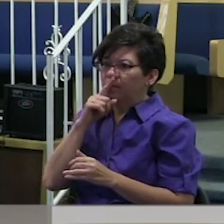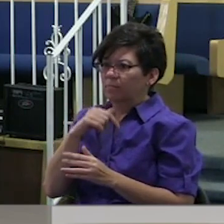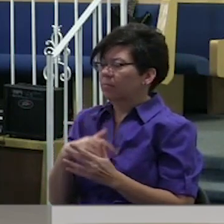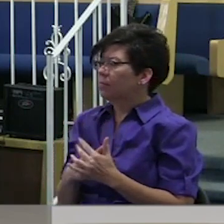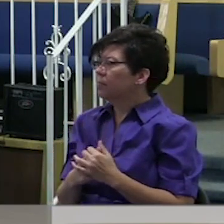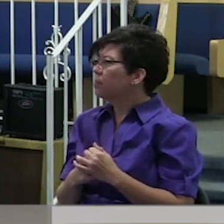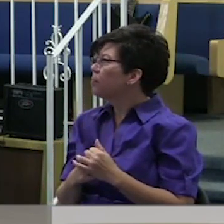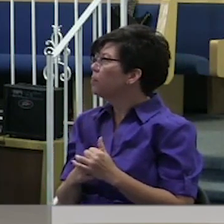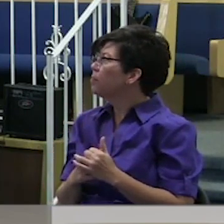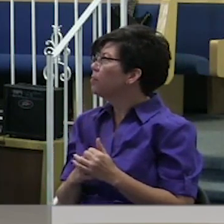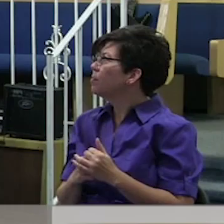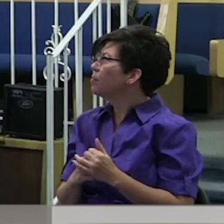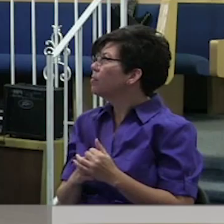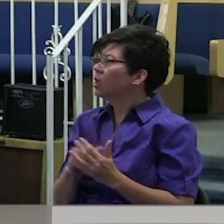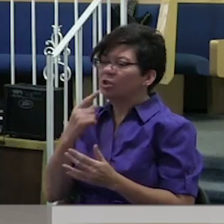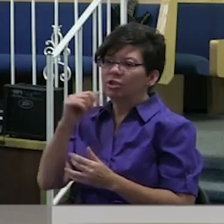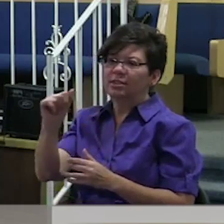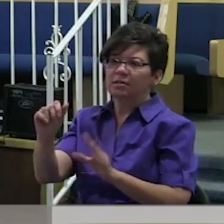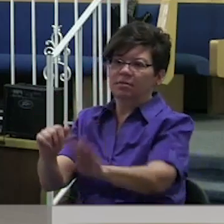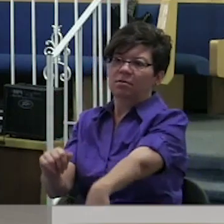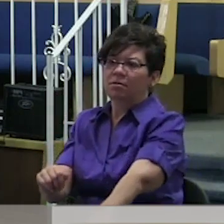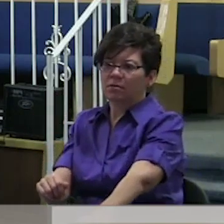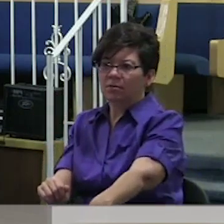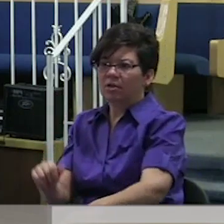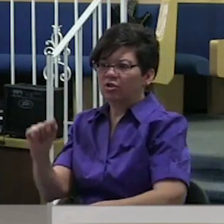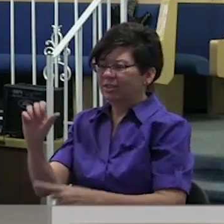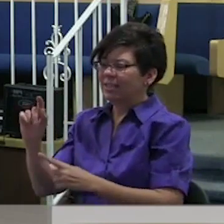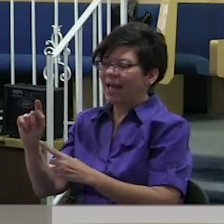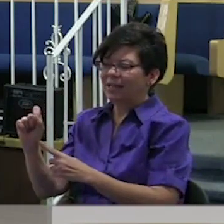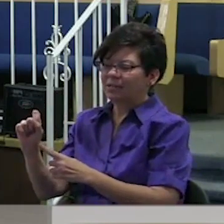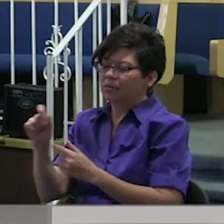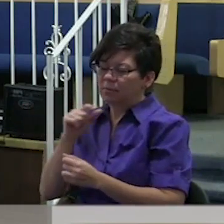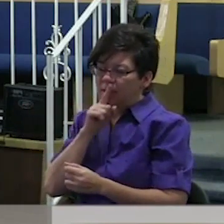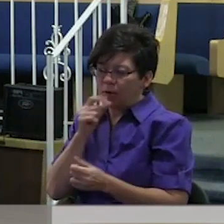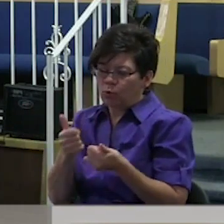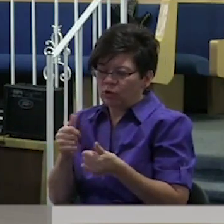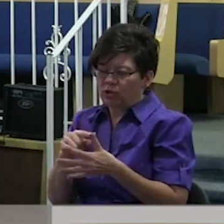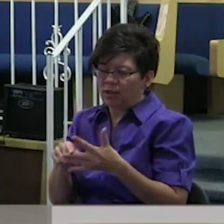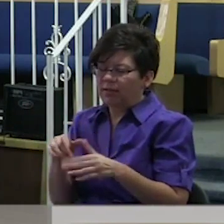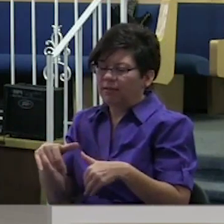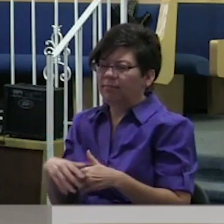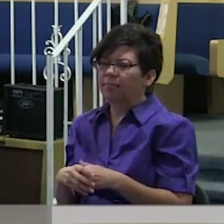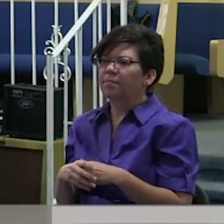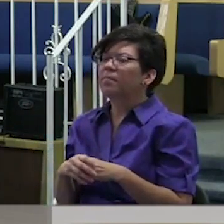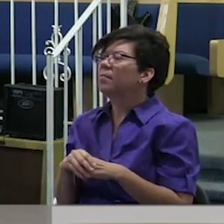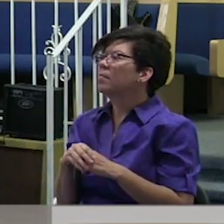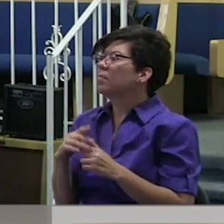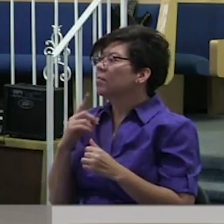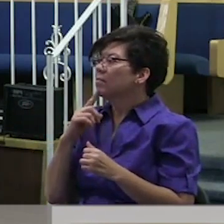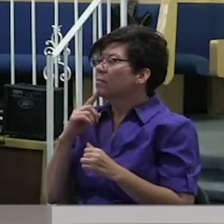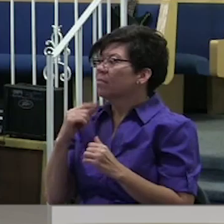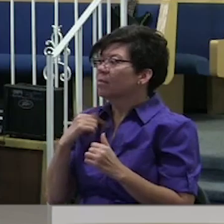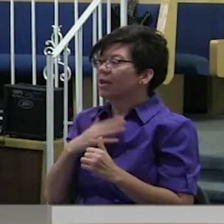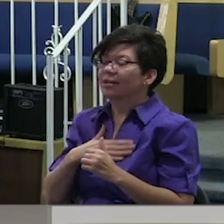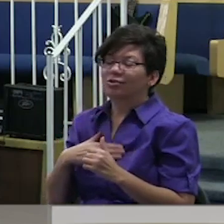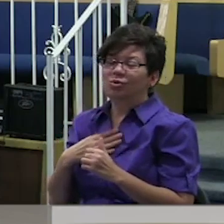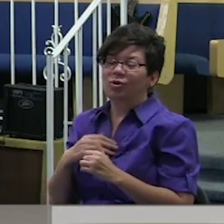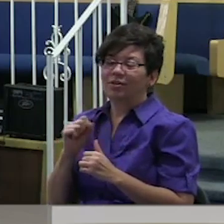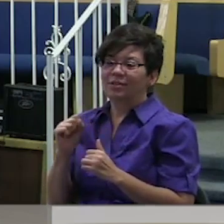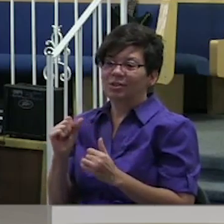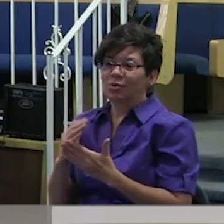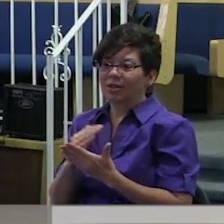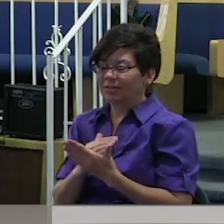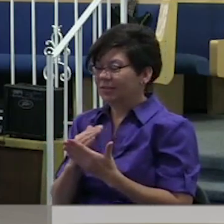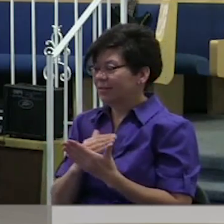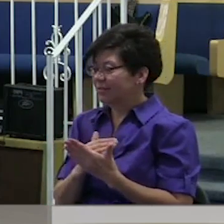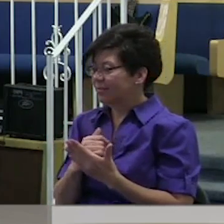Amen. I enjoy my Sunday school lesson this morning. I enjoy teaching Sunday school lessons. The